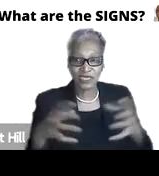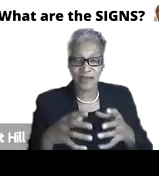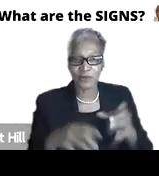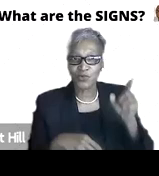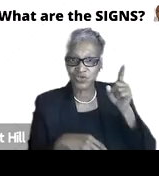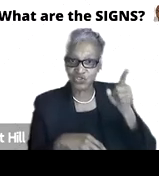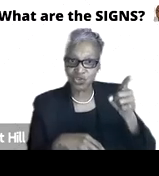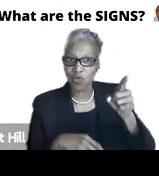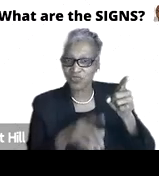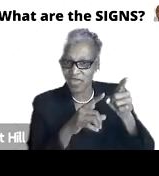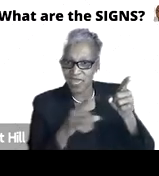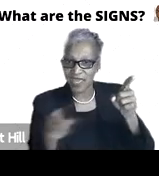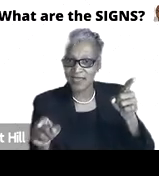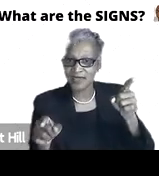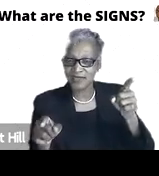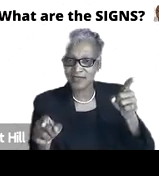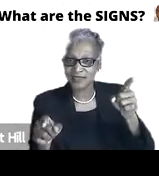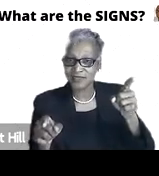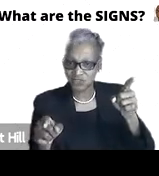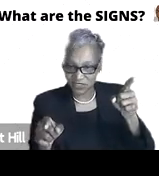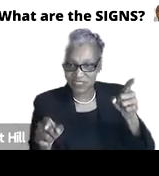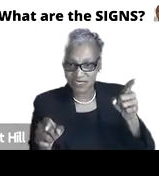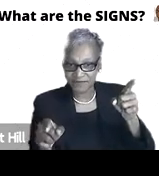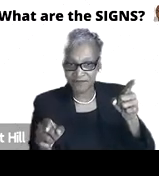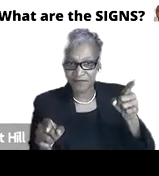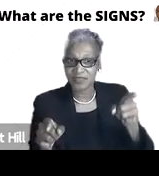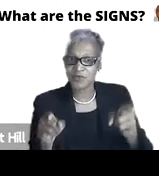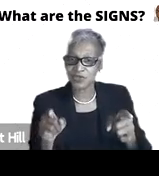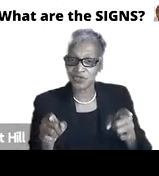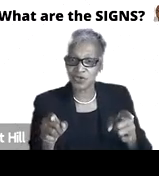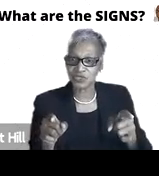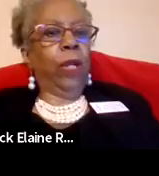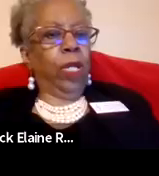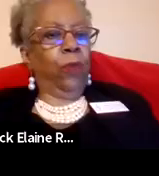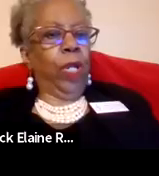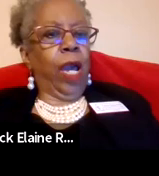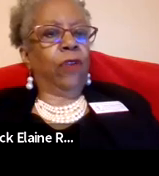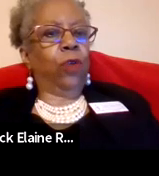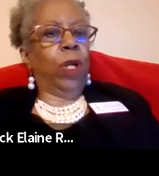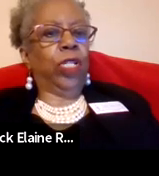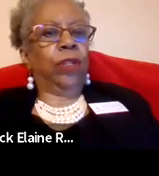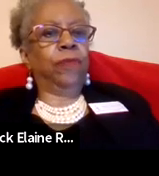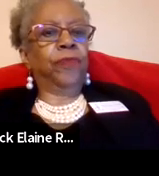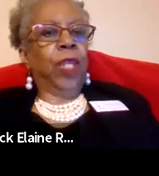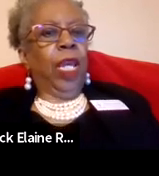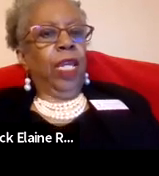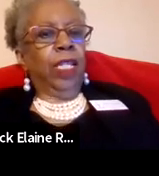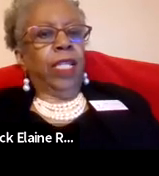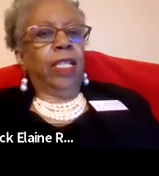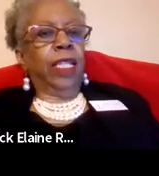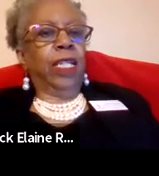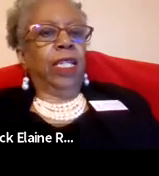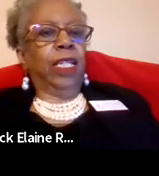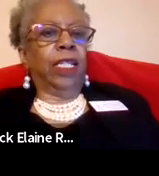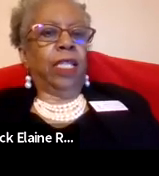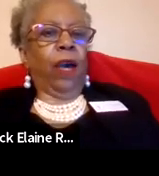Let's recap, and we're gonna start with the A to the Z. And then we're going okay, to we have a question. Yes. It